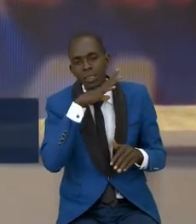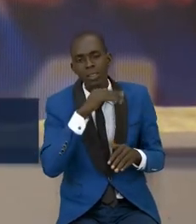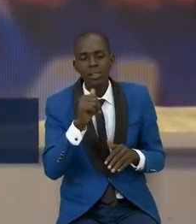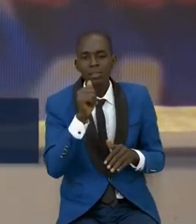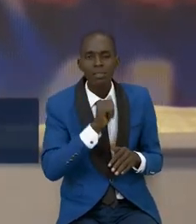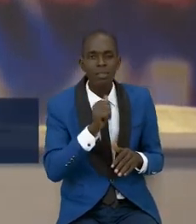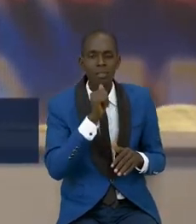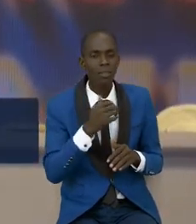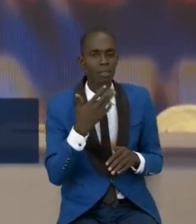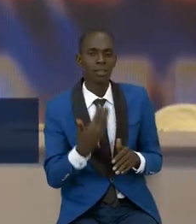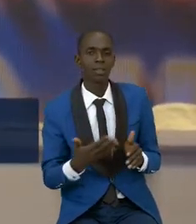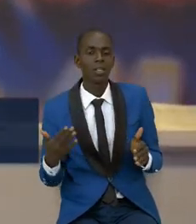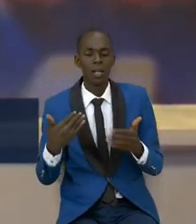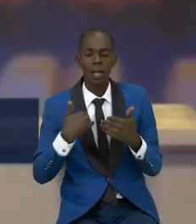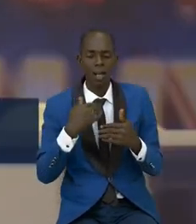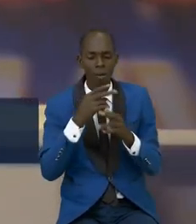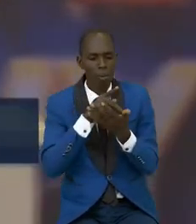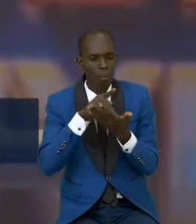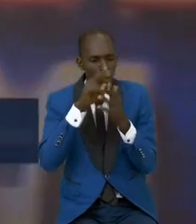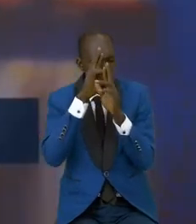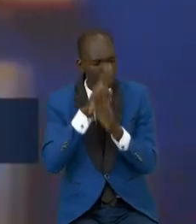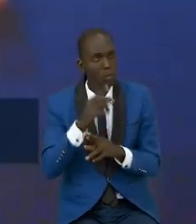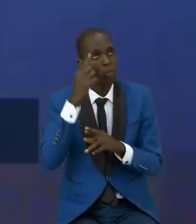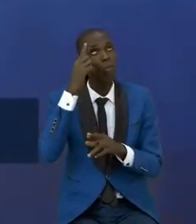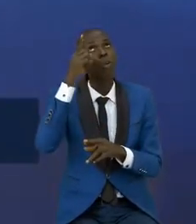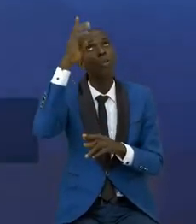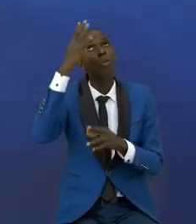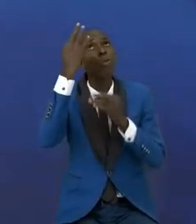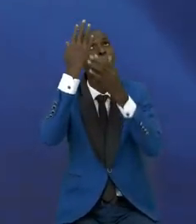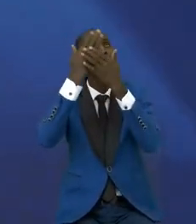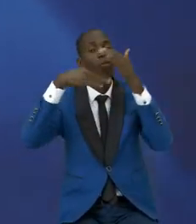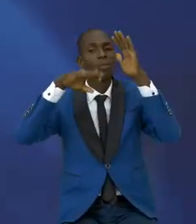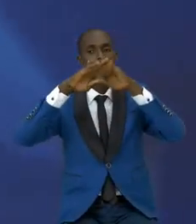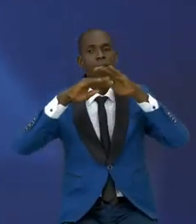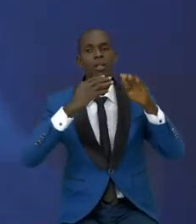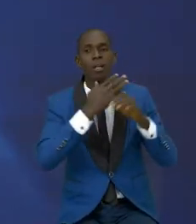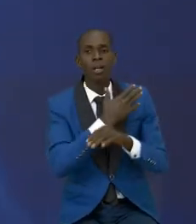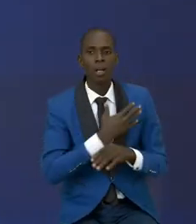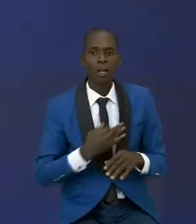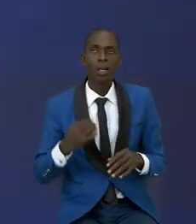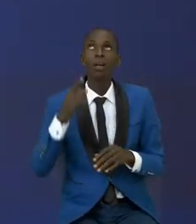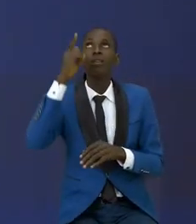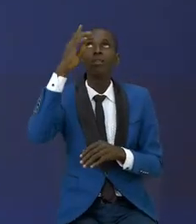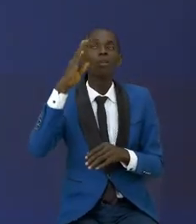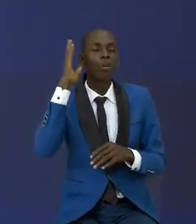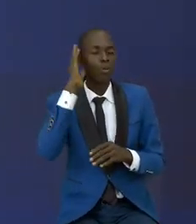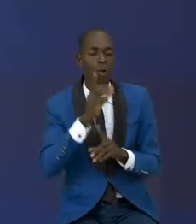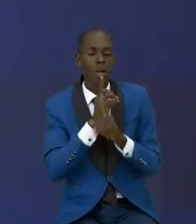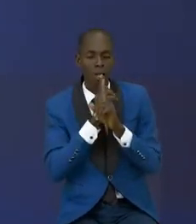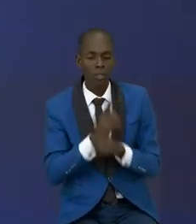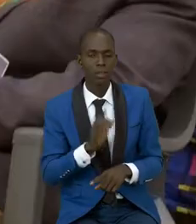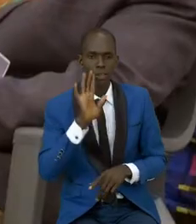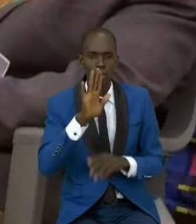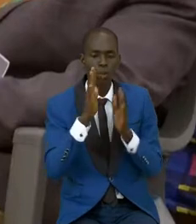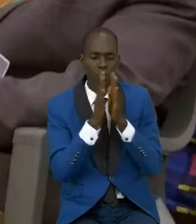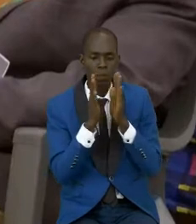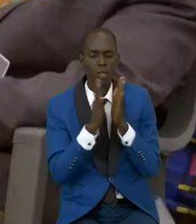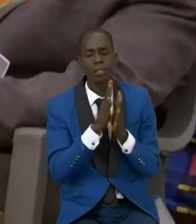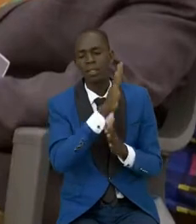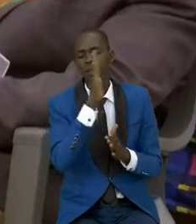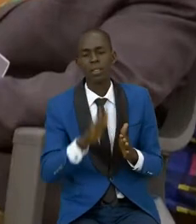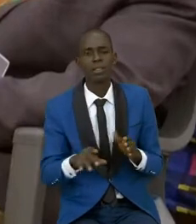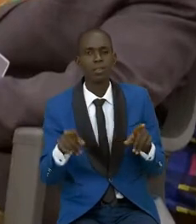God of heaven. And you will find God will answer your prayer like never before.